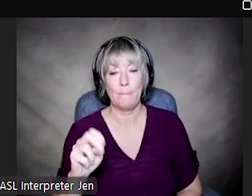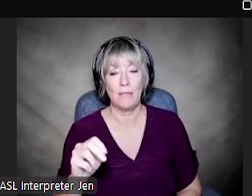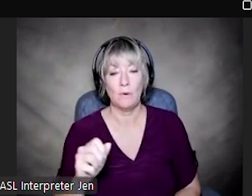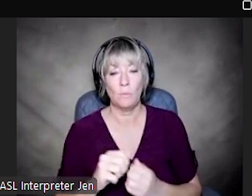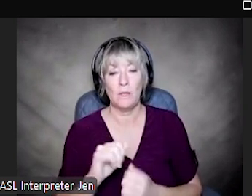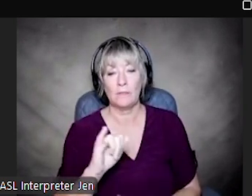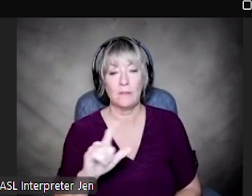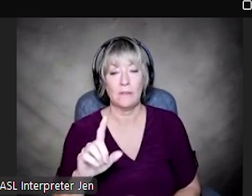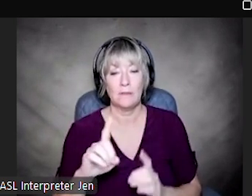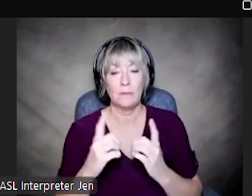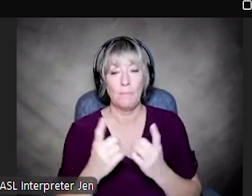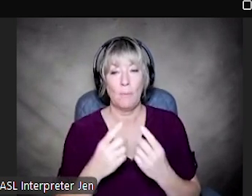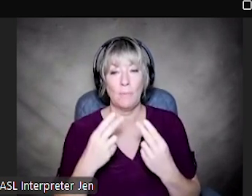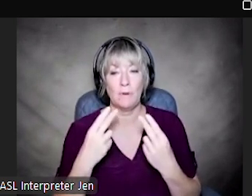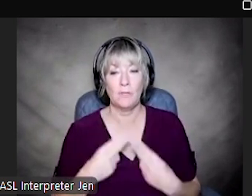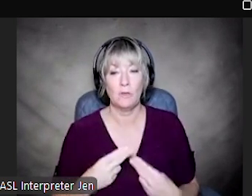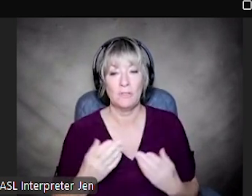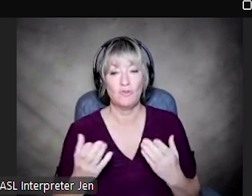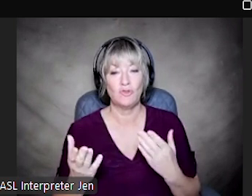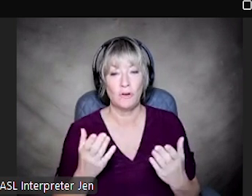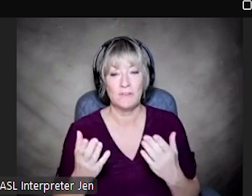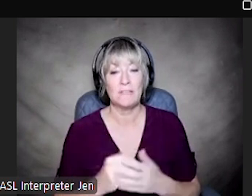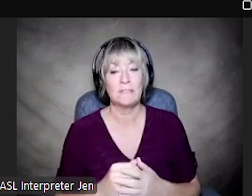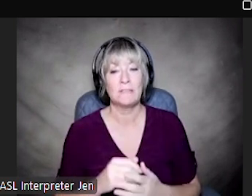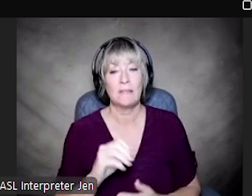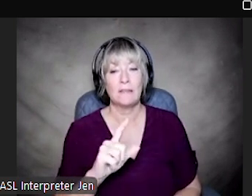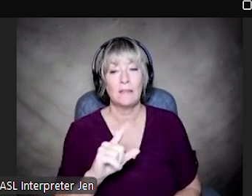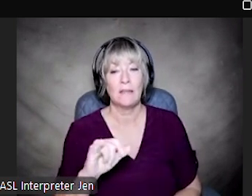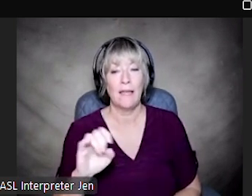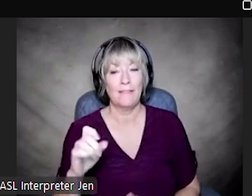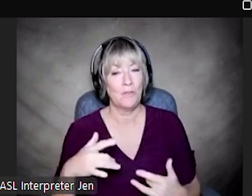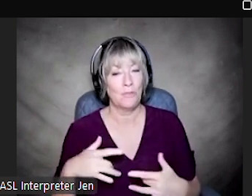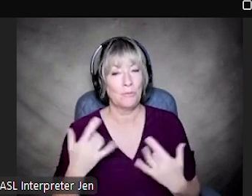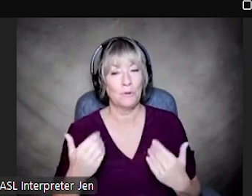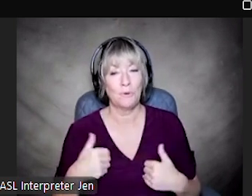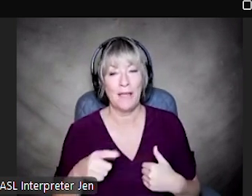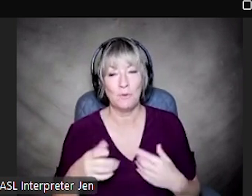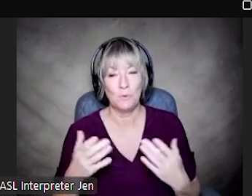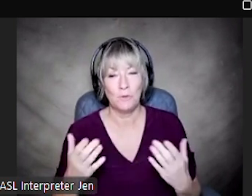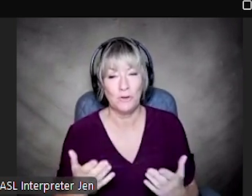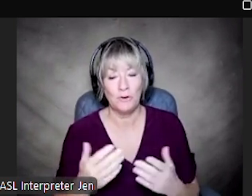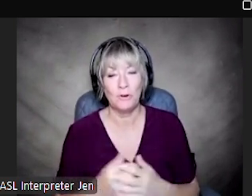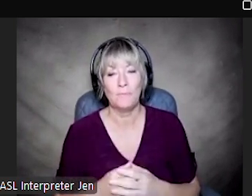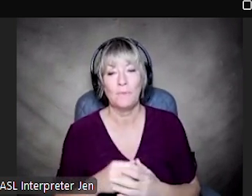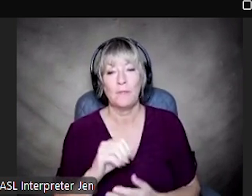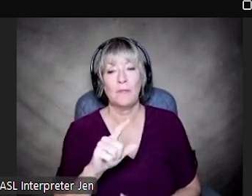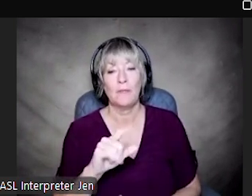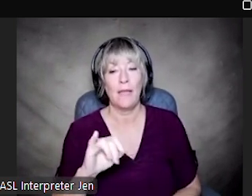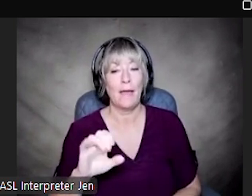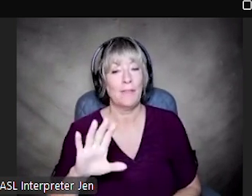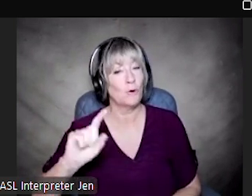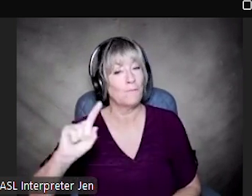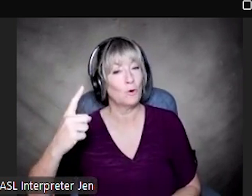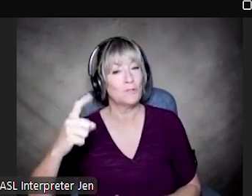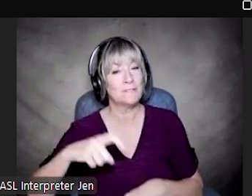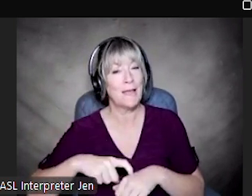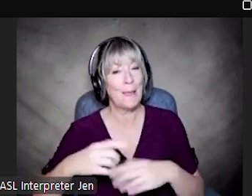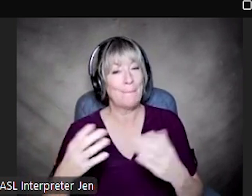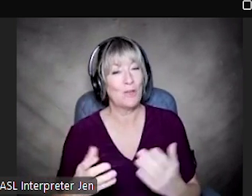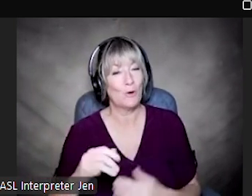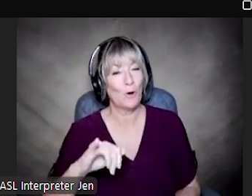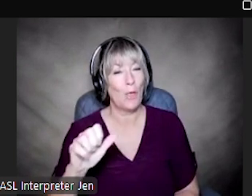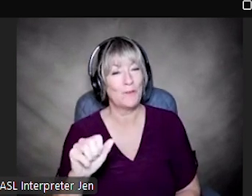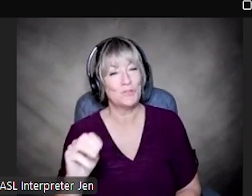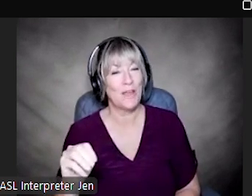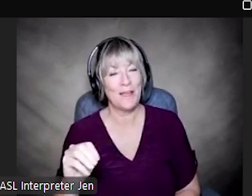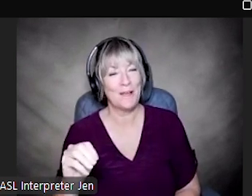Department of Human Services. Allie, we are thrilled to have you on. This is Allie's first time on the Jam, and we are